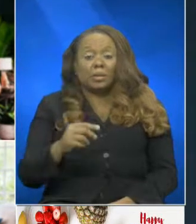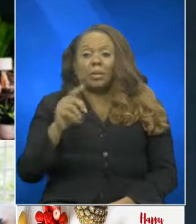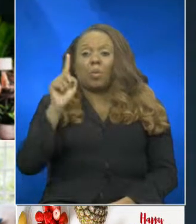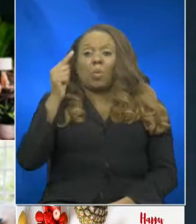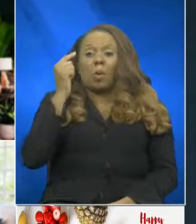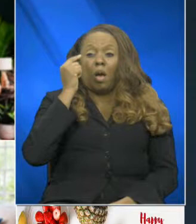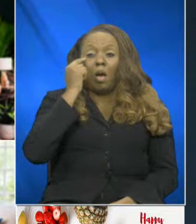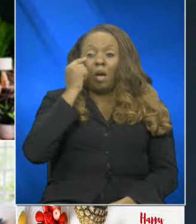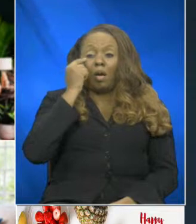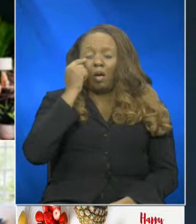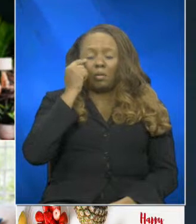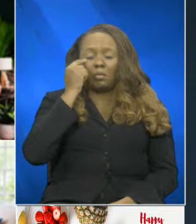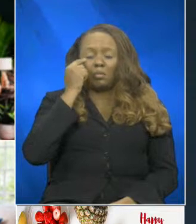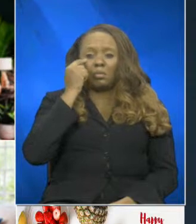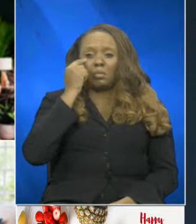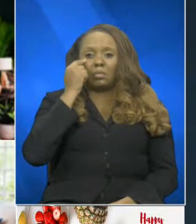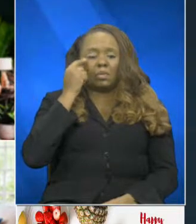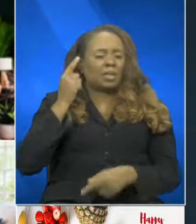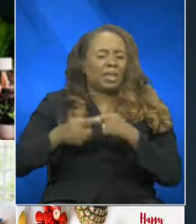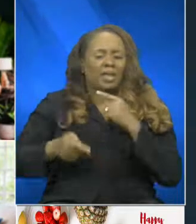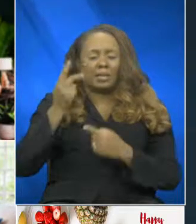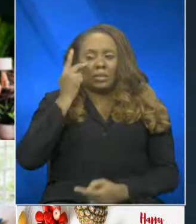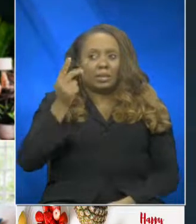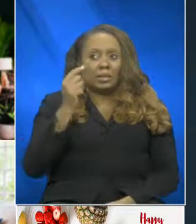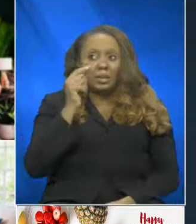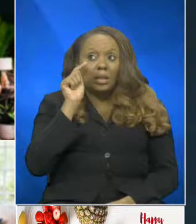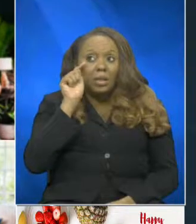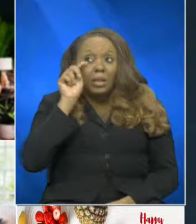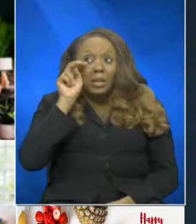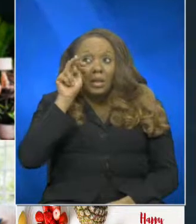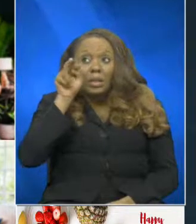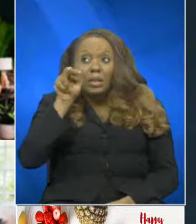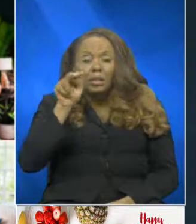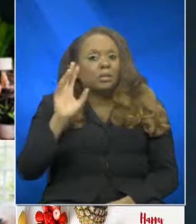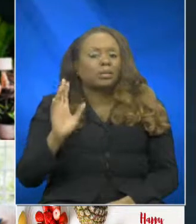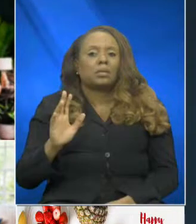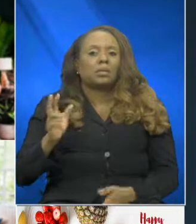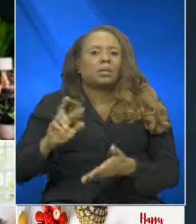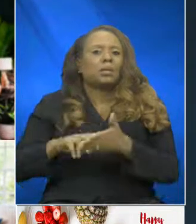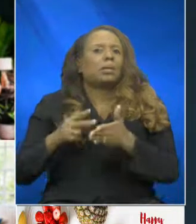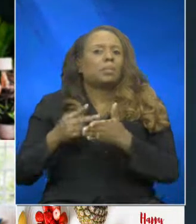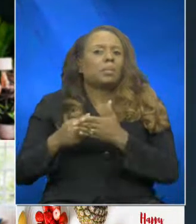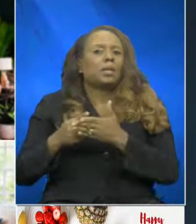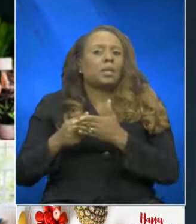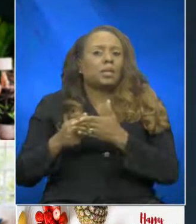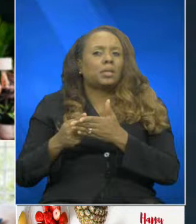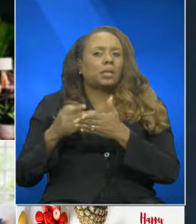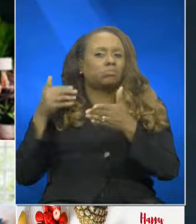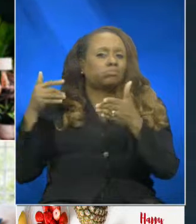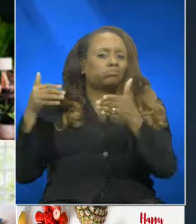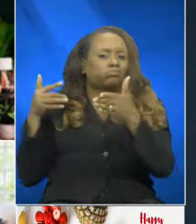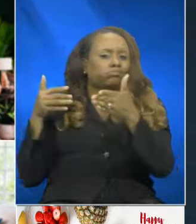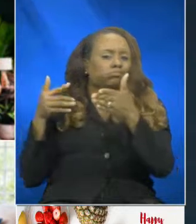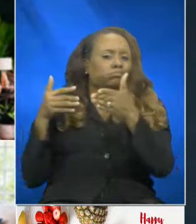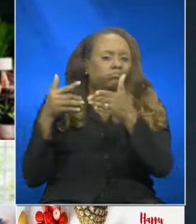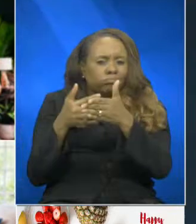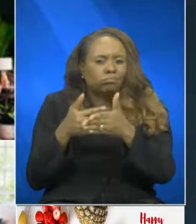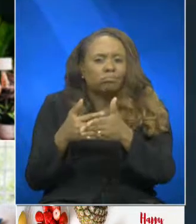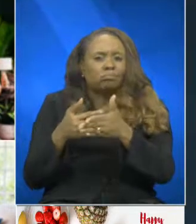been shown to be the herald or to warn people of an oncoming stroke. So any visual